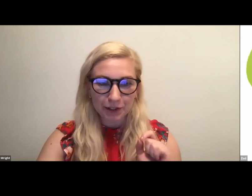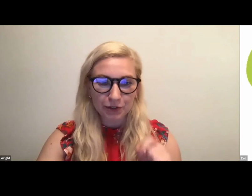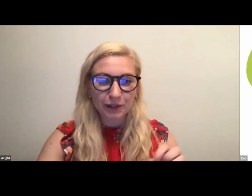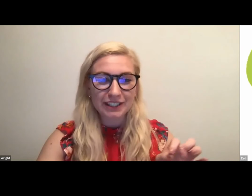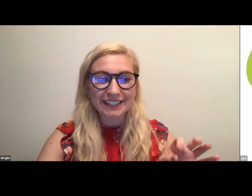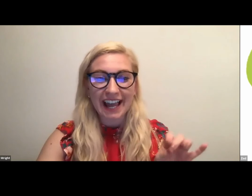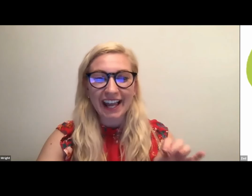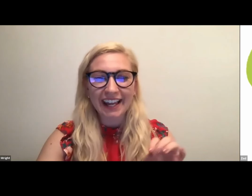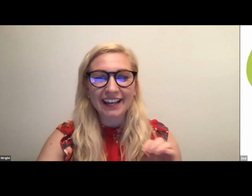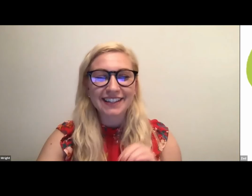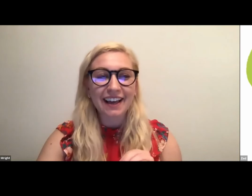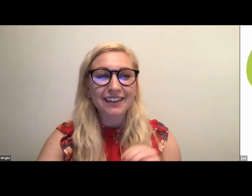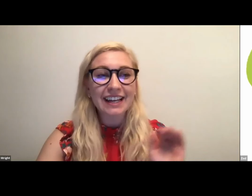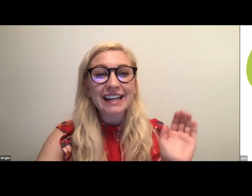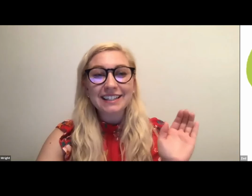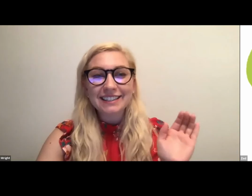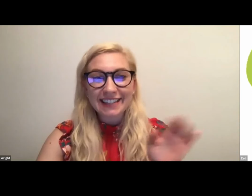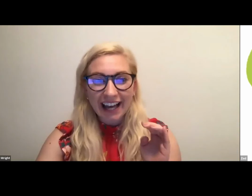the top of the screen, which is